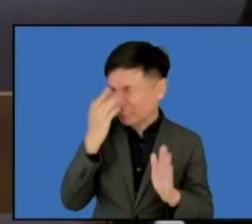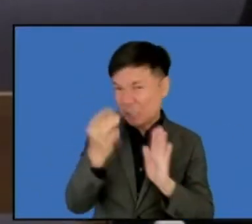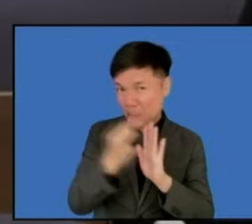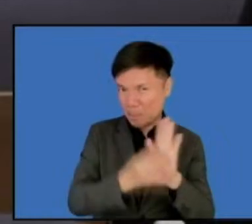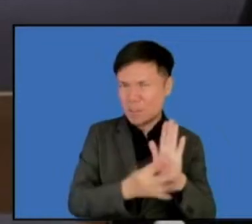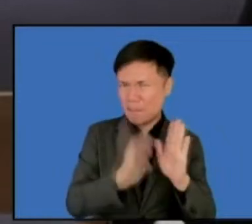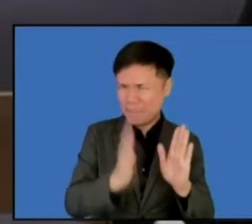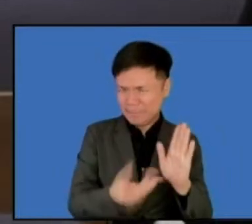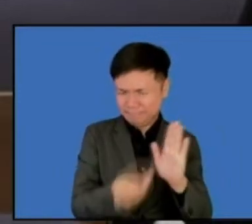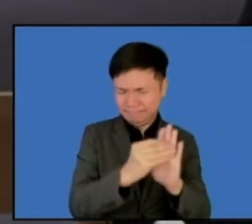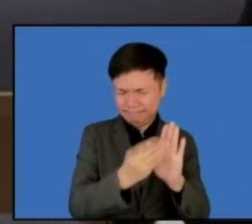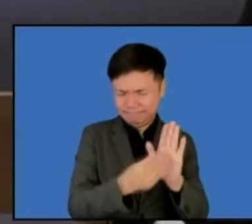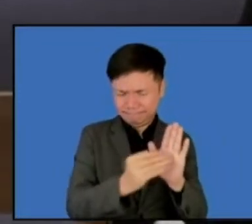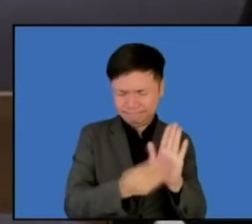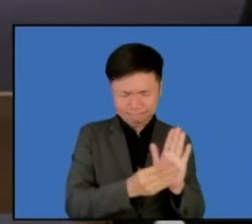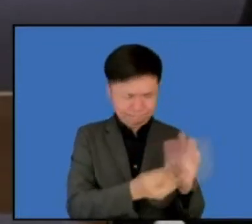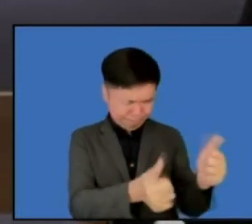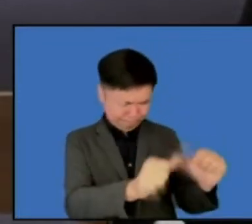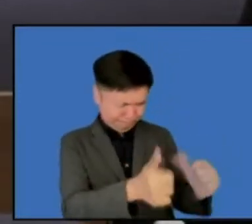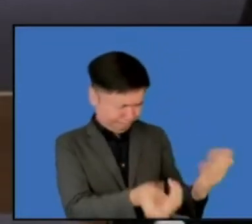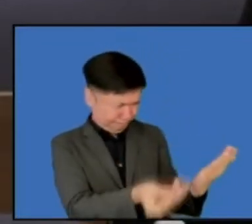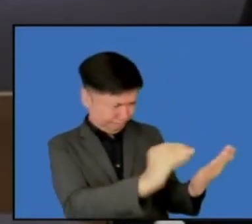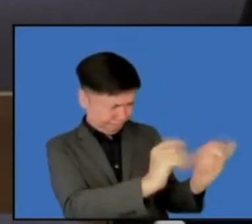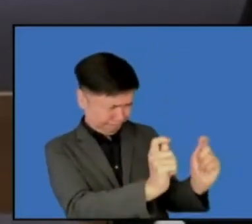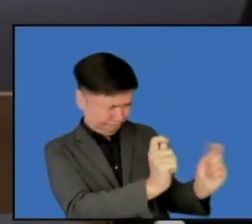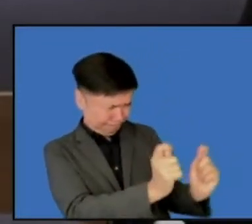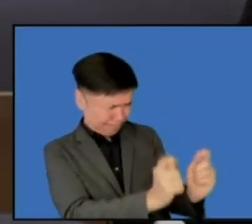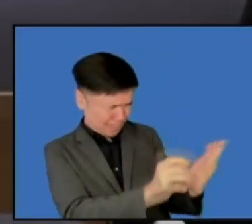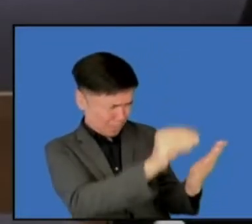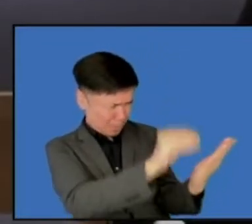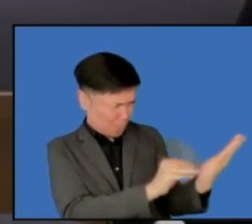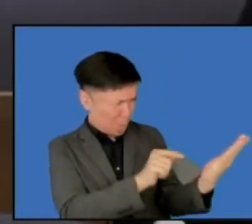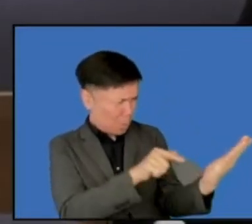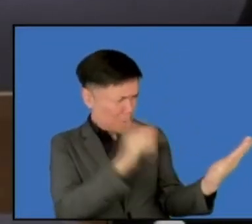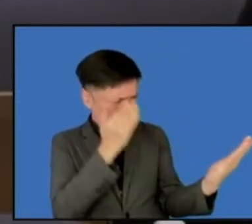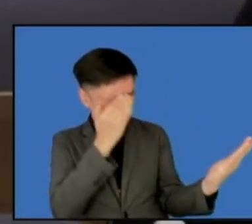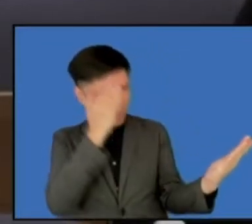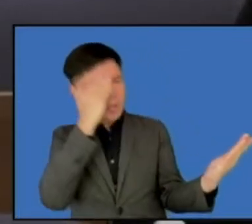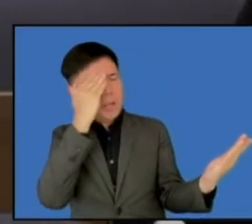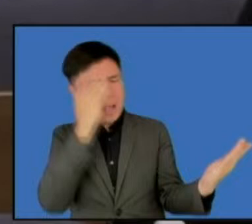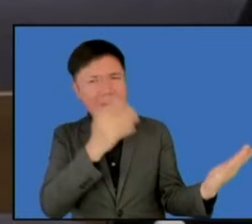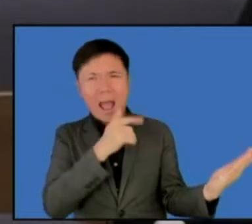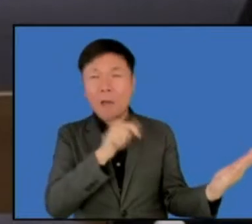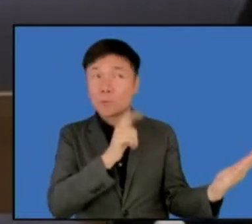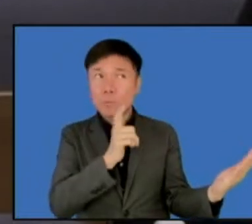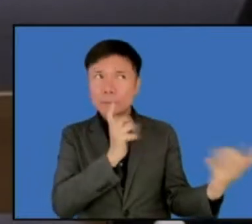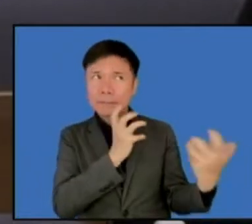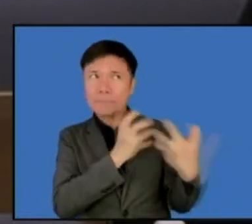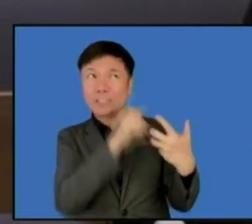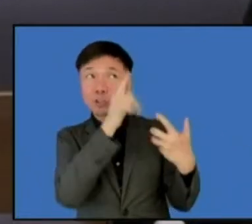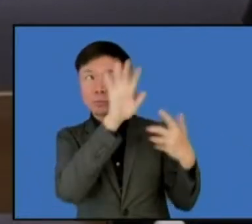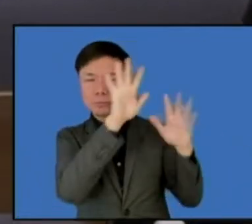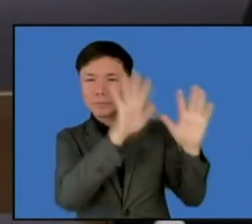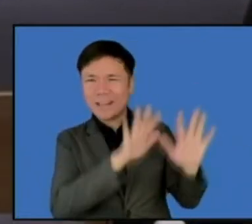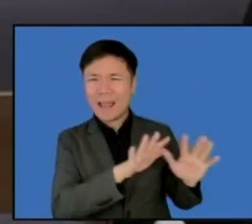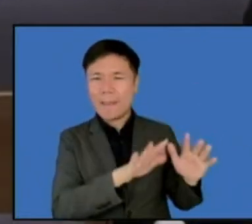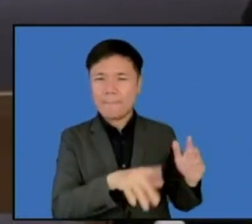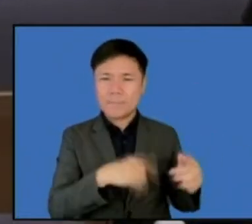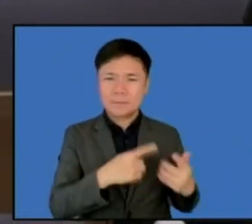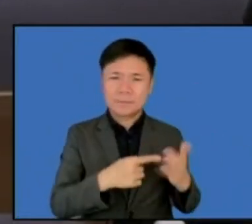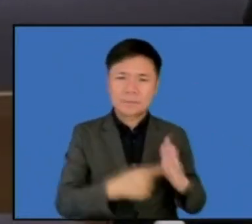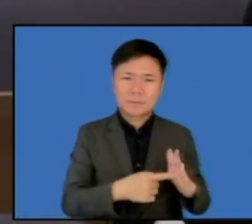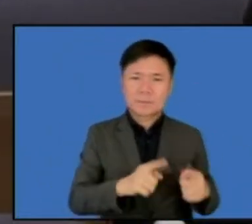and provisioned how they can influence or integrate to the climate-related policies, including NAPA or